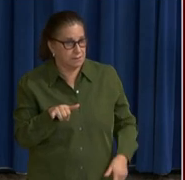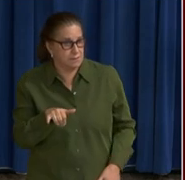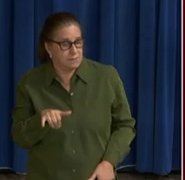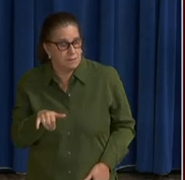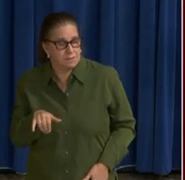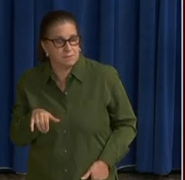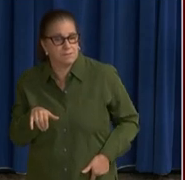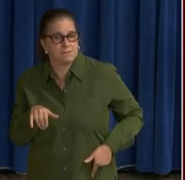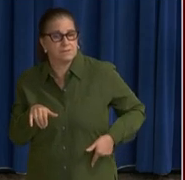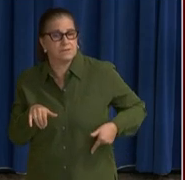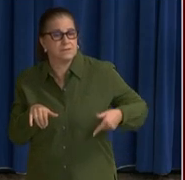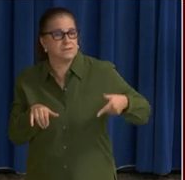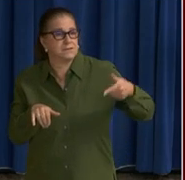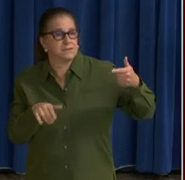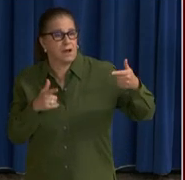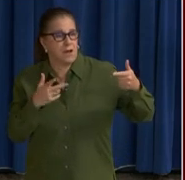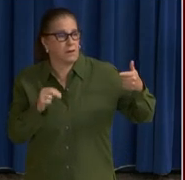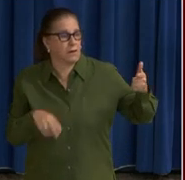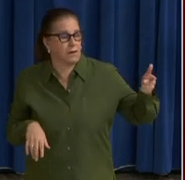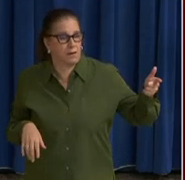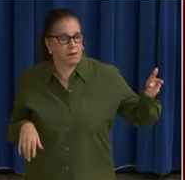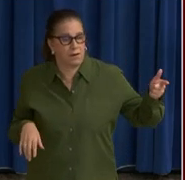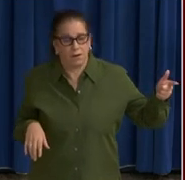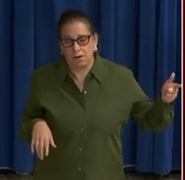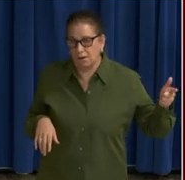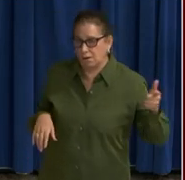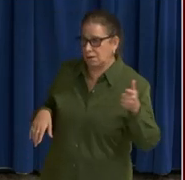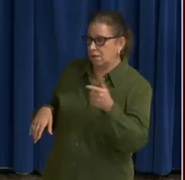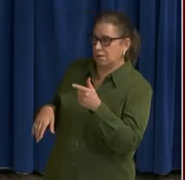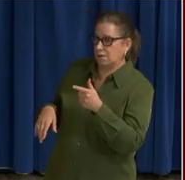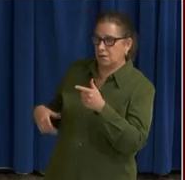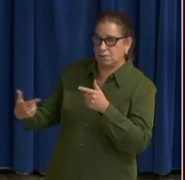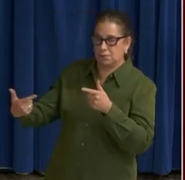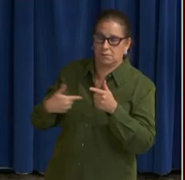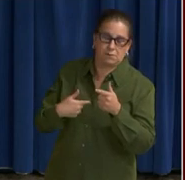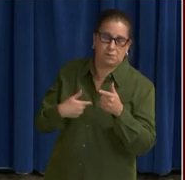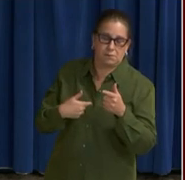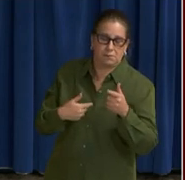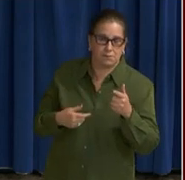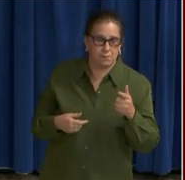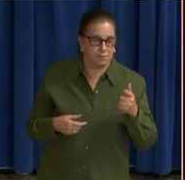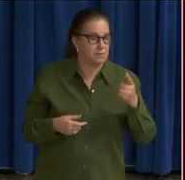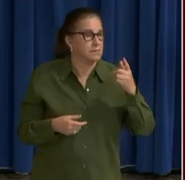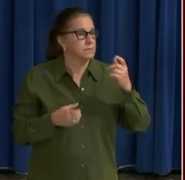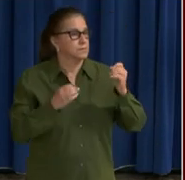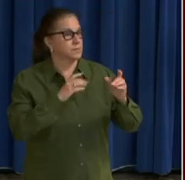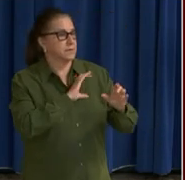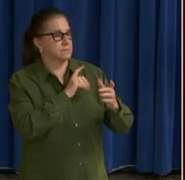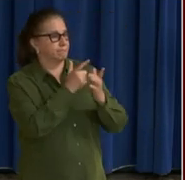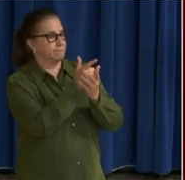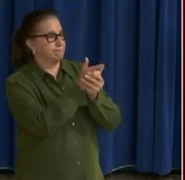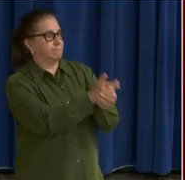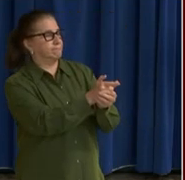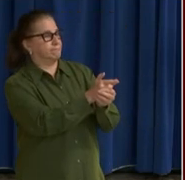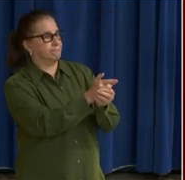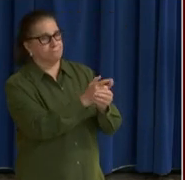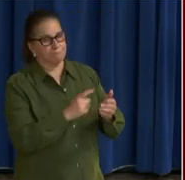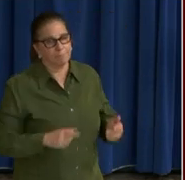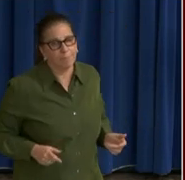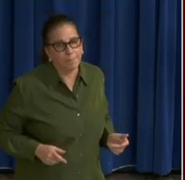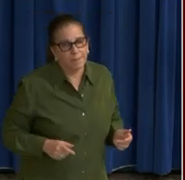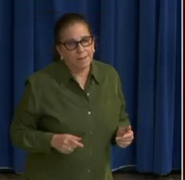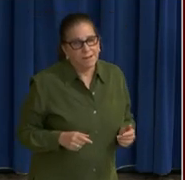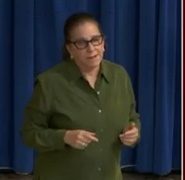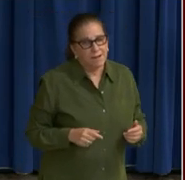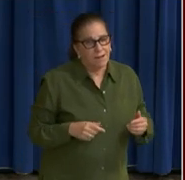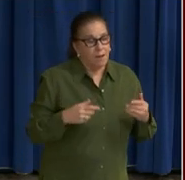turned around. And as a result, in response to that, he drew his weapon. I don't know if he drew his weapon. He may have had his weapon out. He